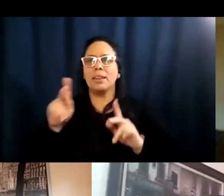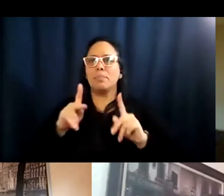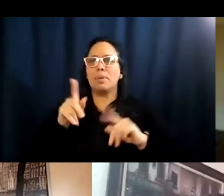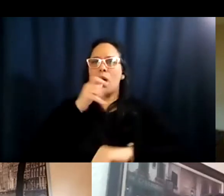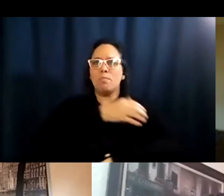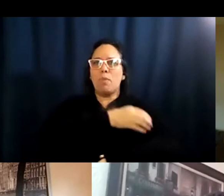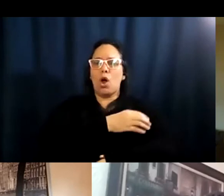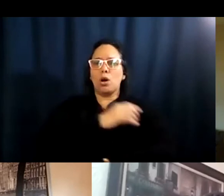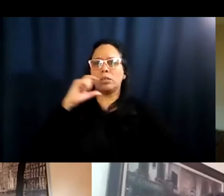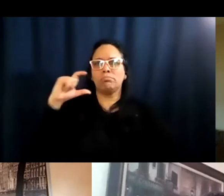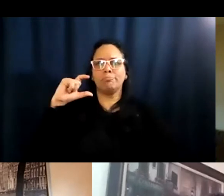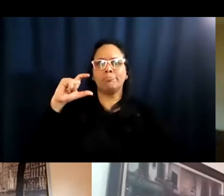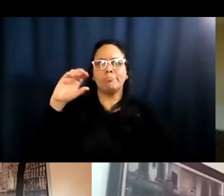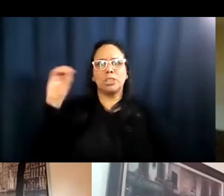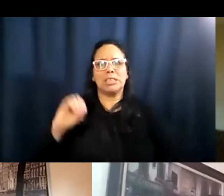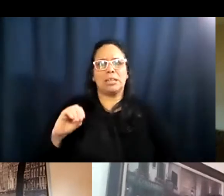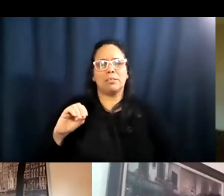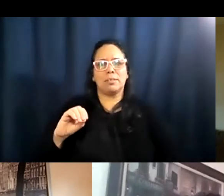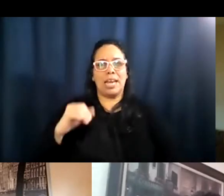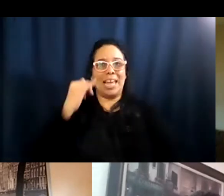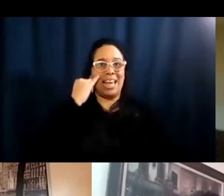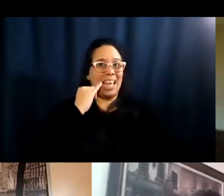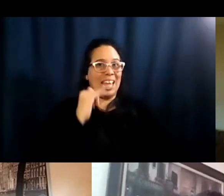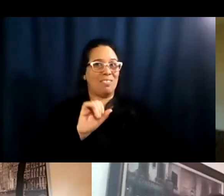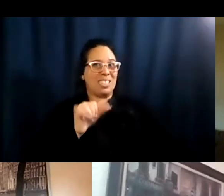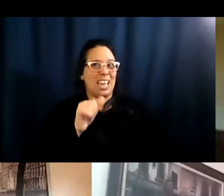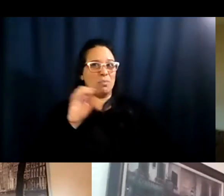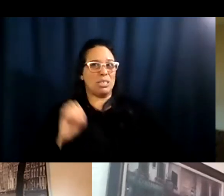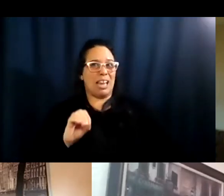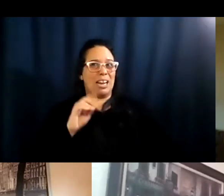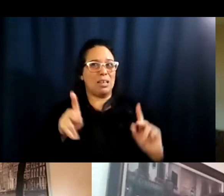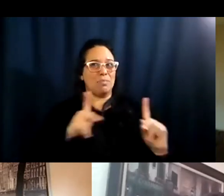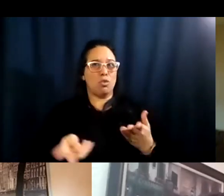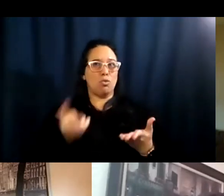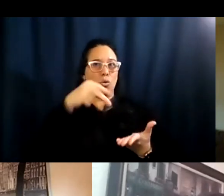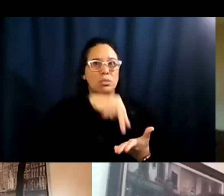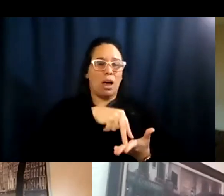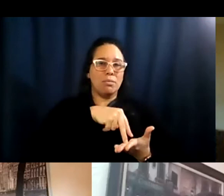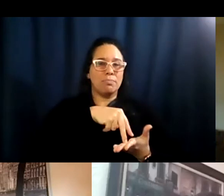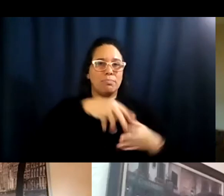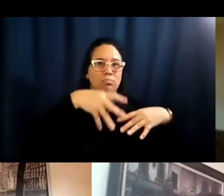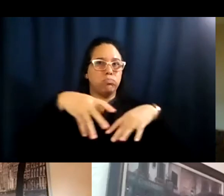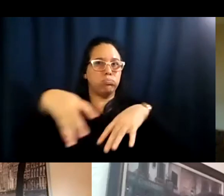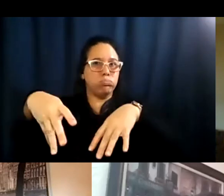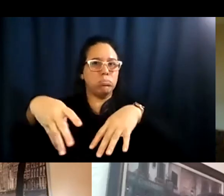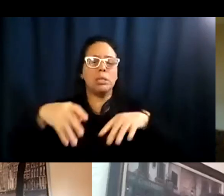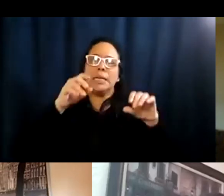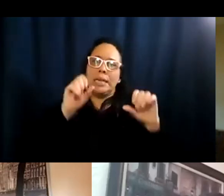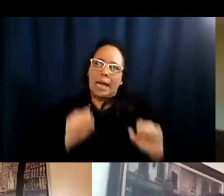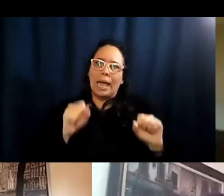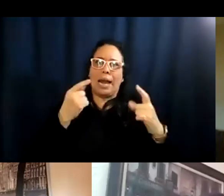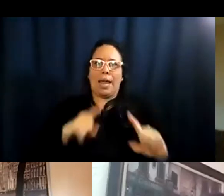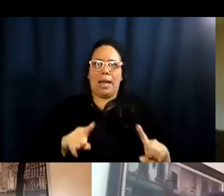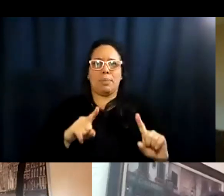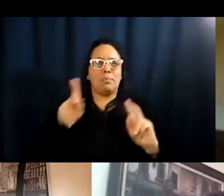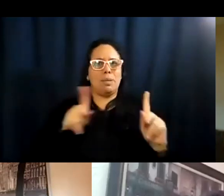like 10% of the people rose up and like did something about this, you know, it could change, but people have to be willing to make that step. So my whole